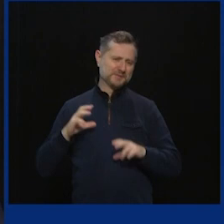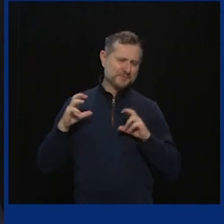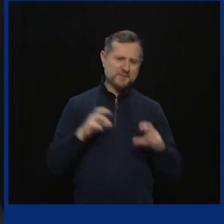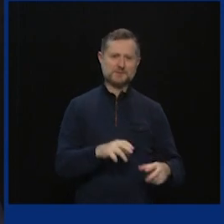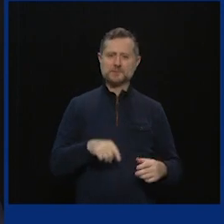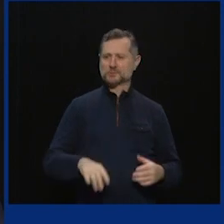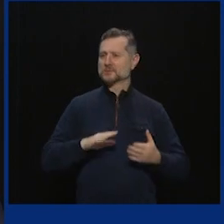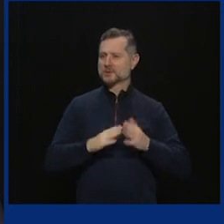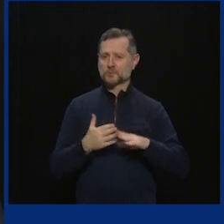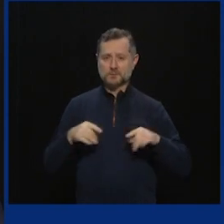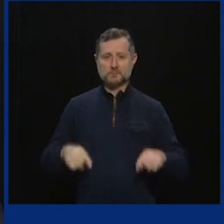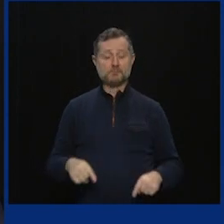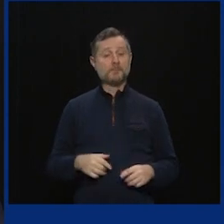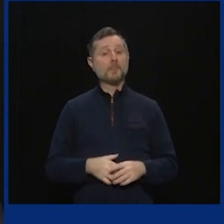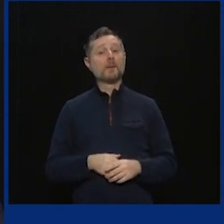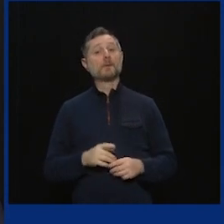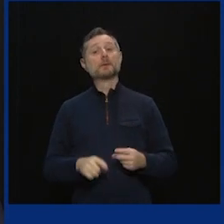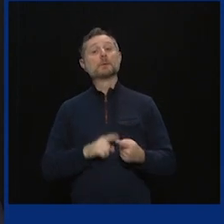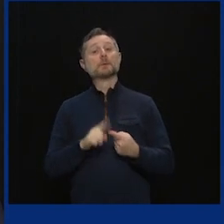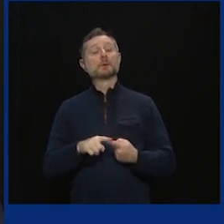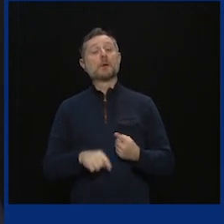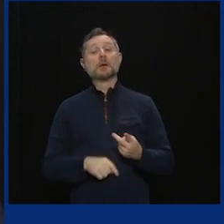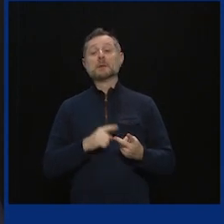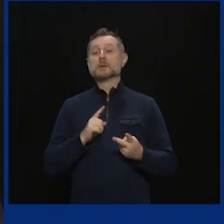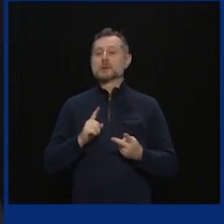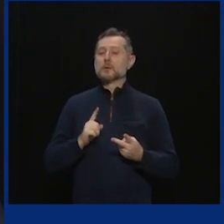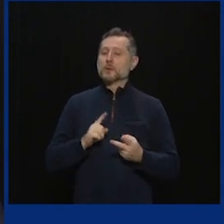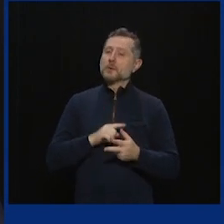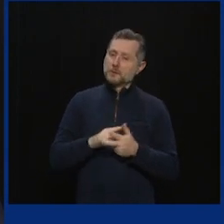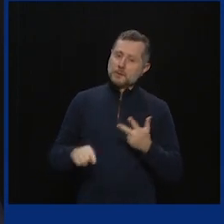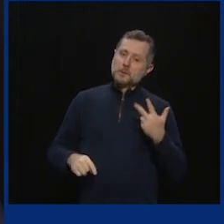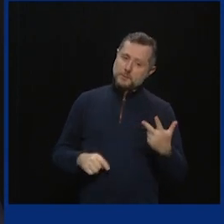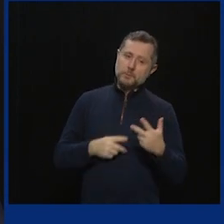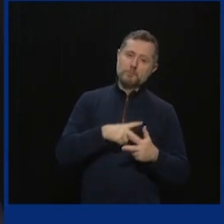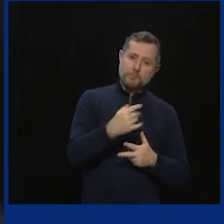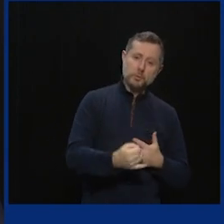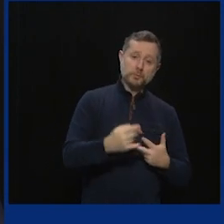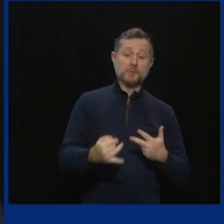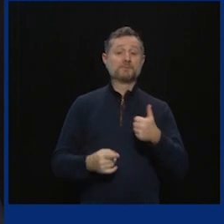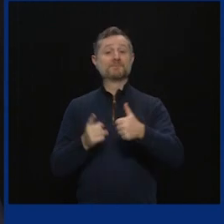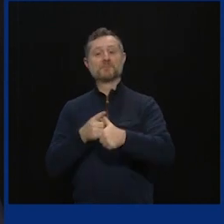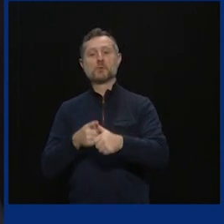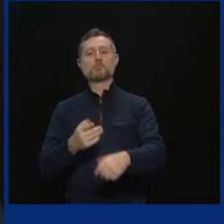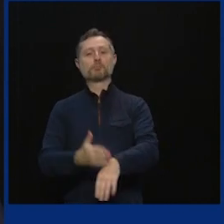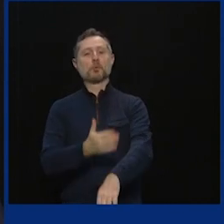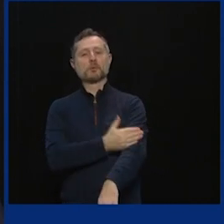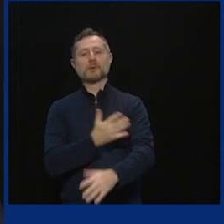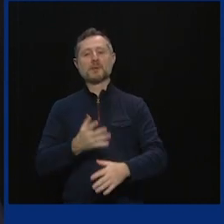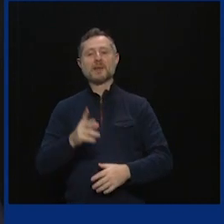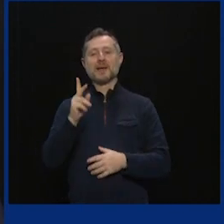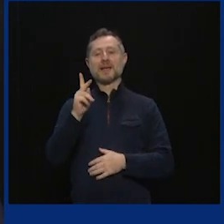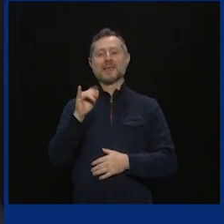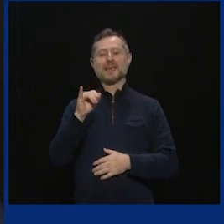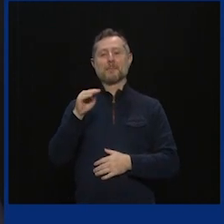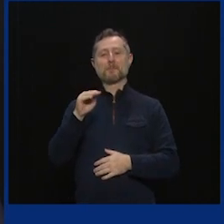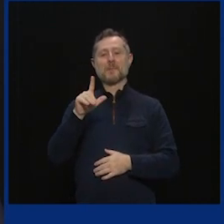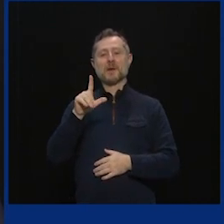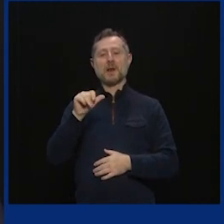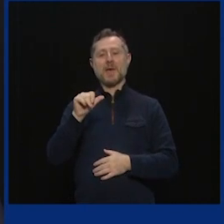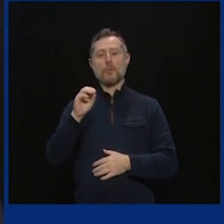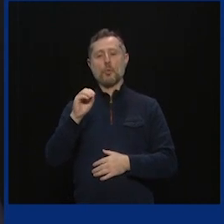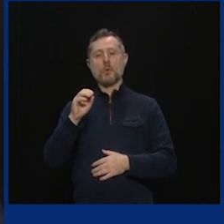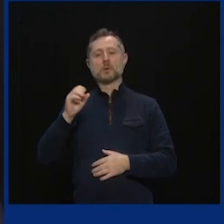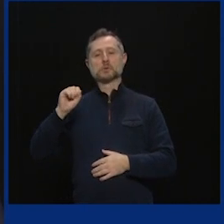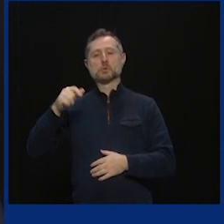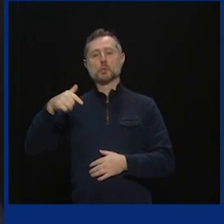One of the three anchor projects, improving Kim Lao Square, is particularly close to my heart. In